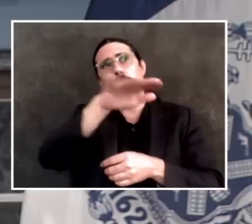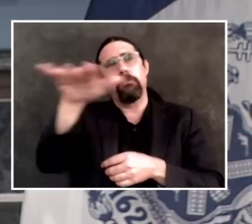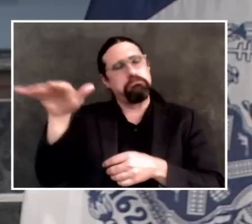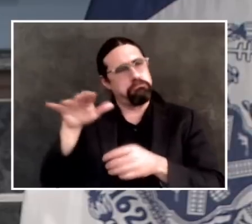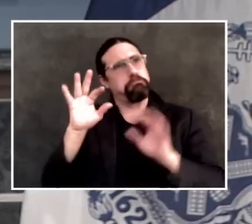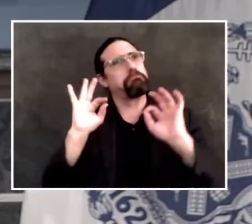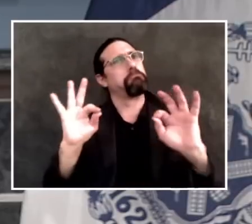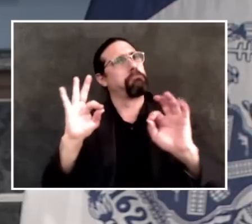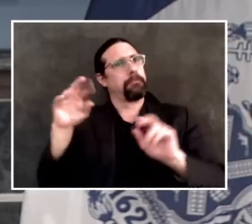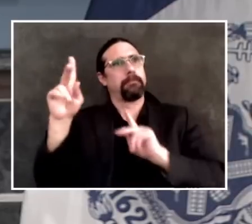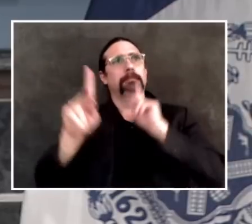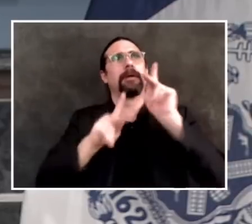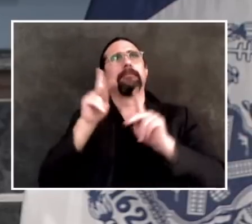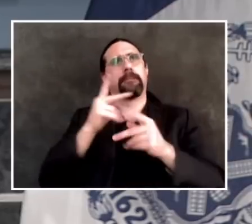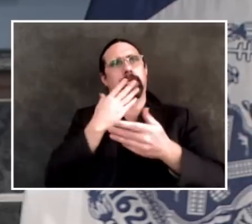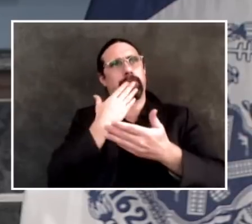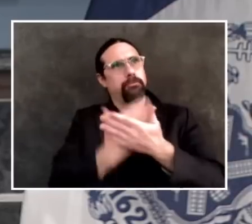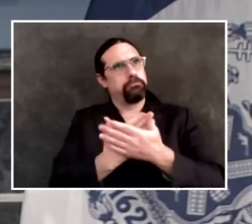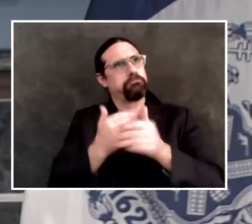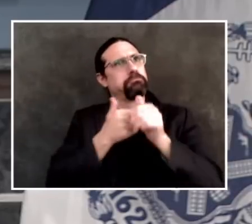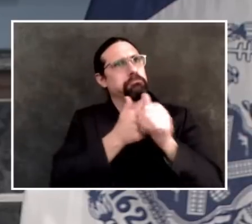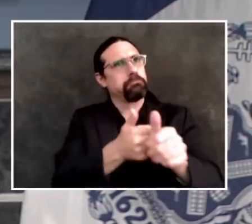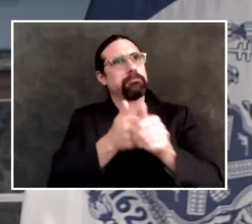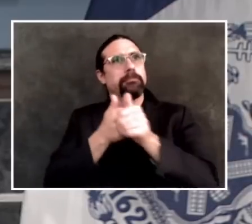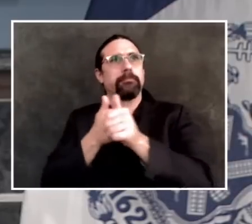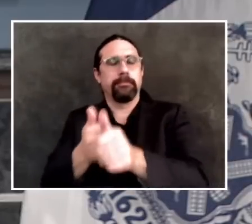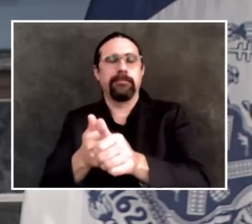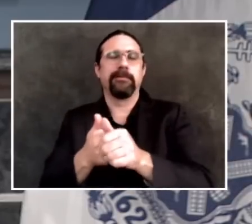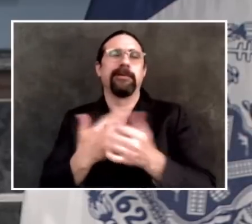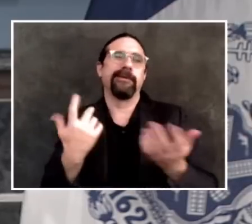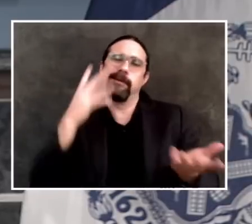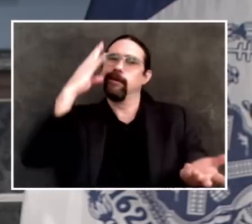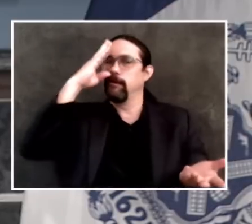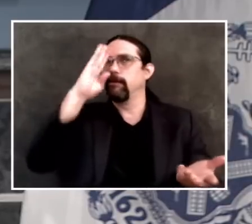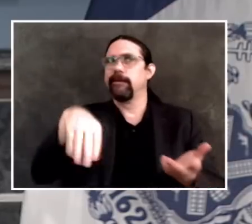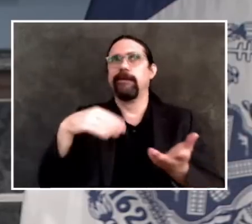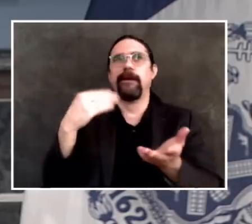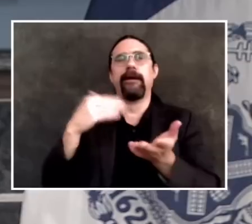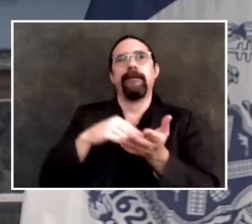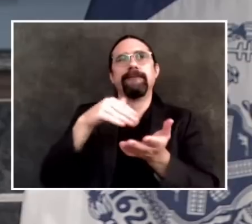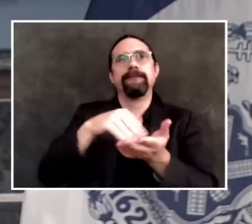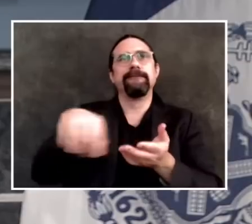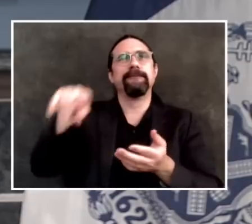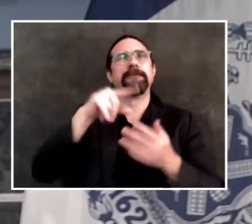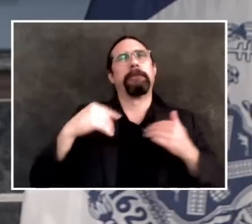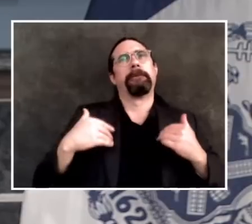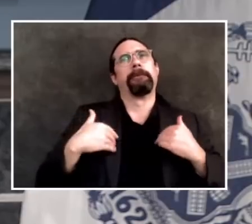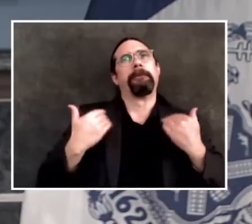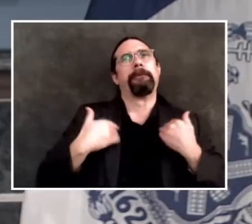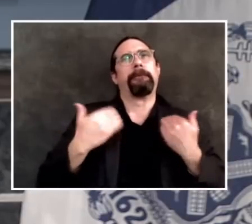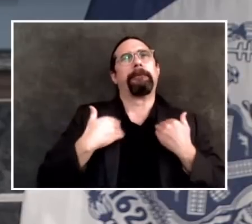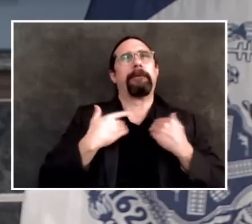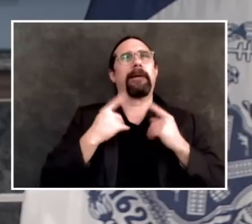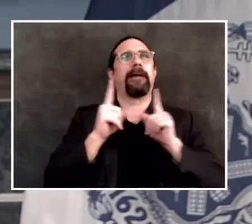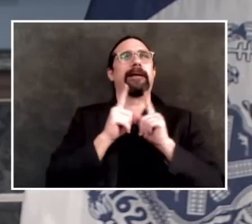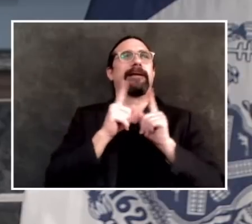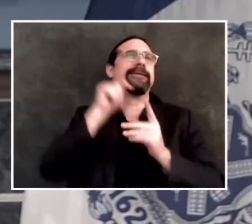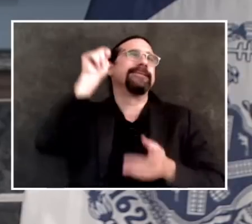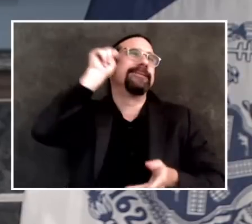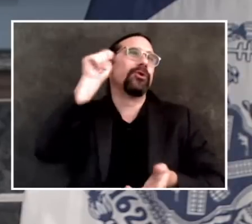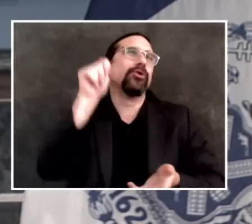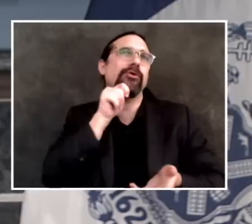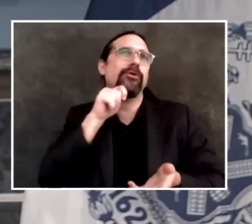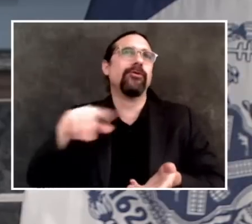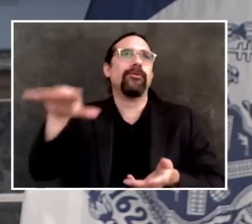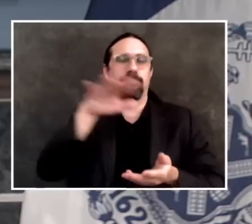shock. Teenagers having to be reminded to follow the rules. For all of us who are parents, that's something we're very, very used to. That's something we did or